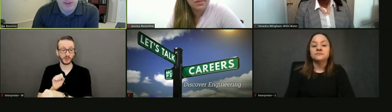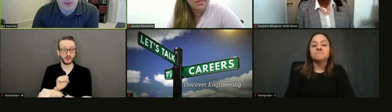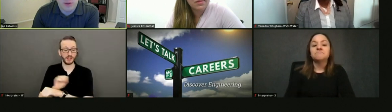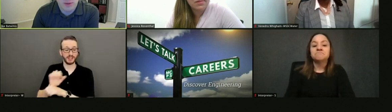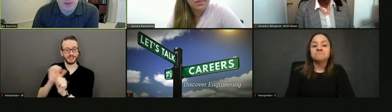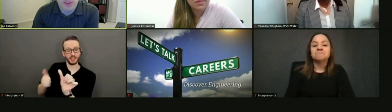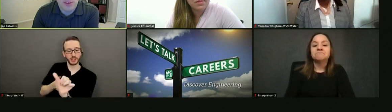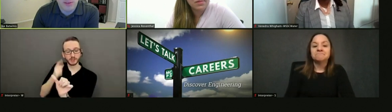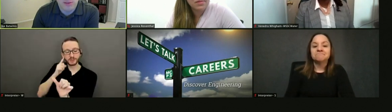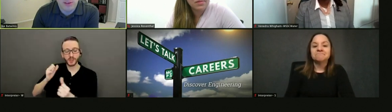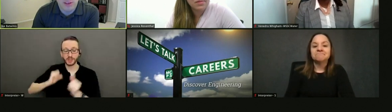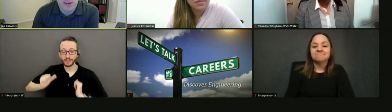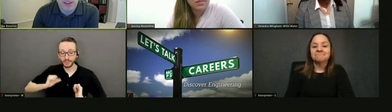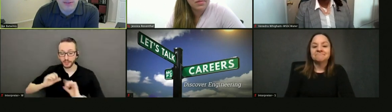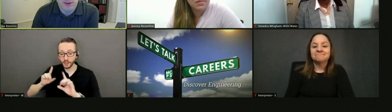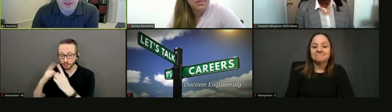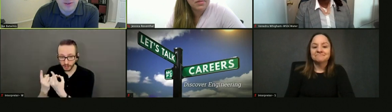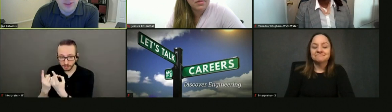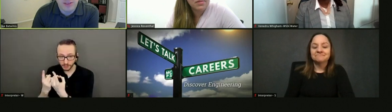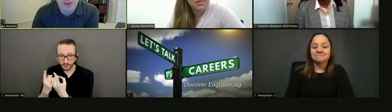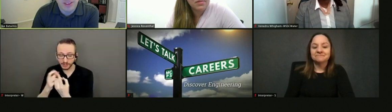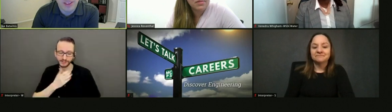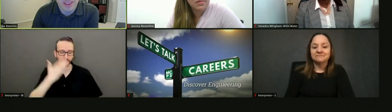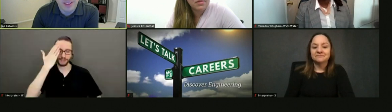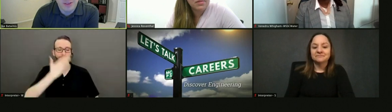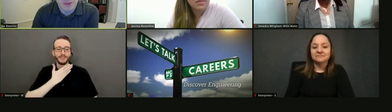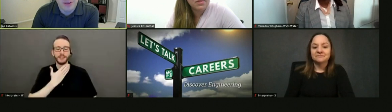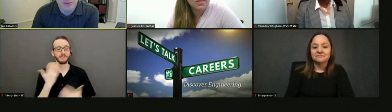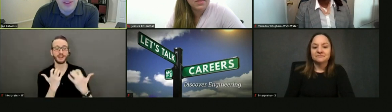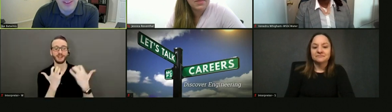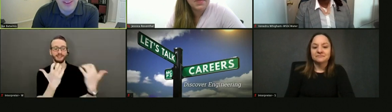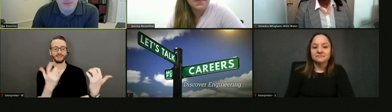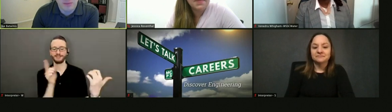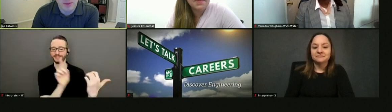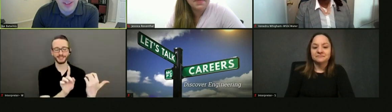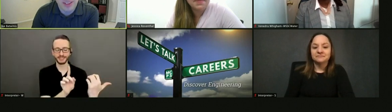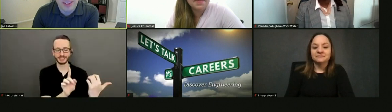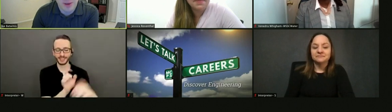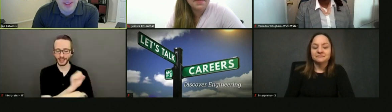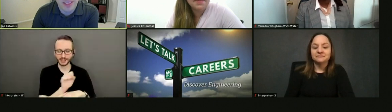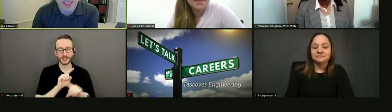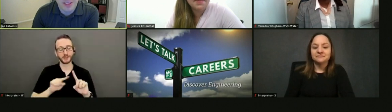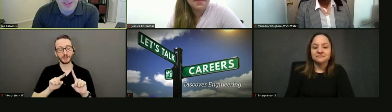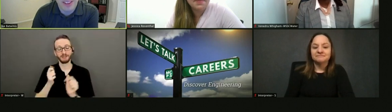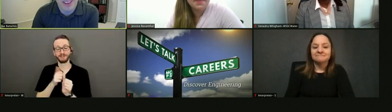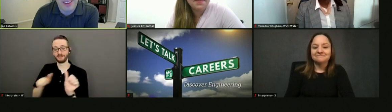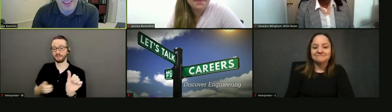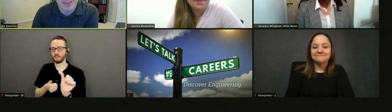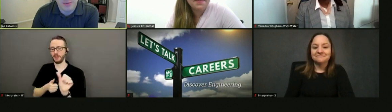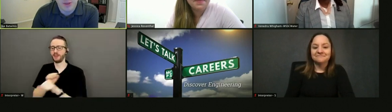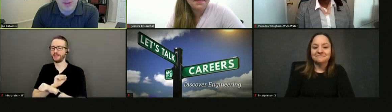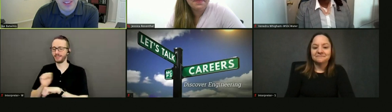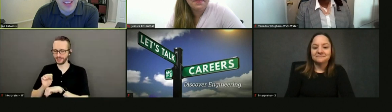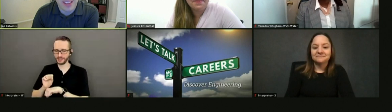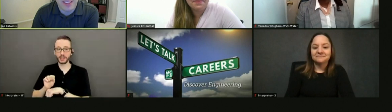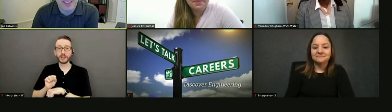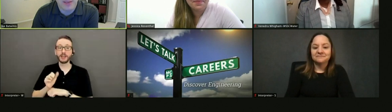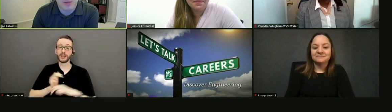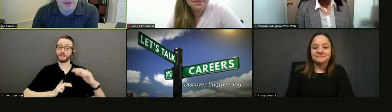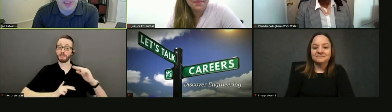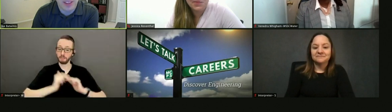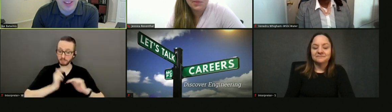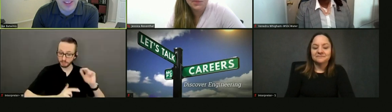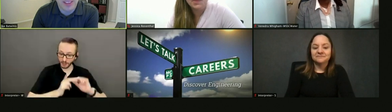with the theater department, so not in front of the screen, but behind stage, building the sets